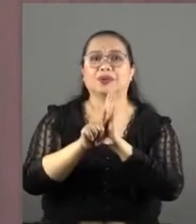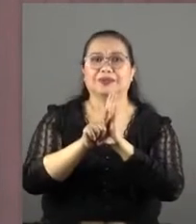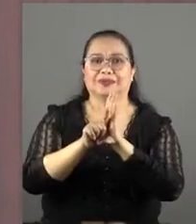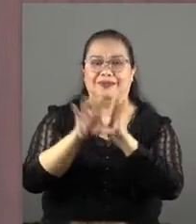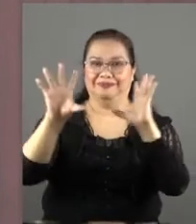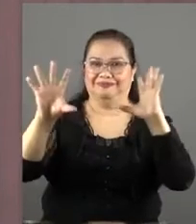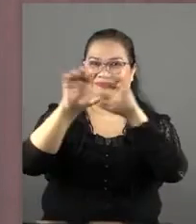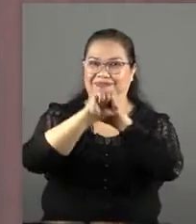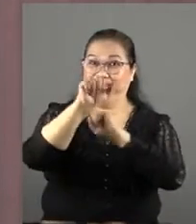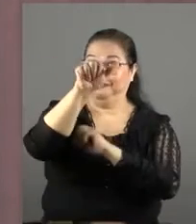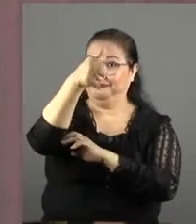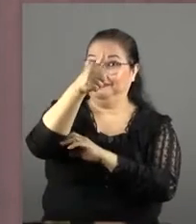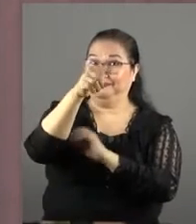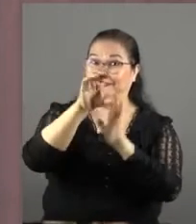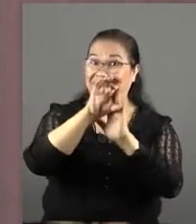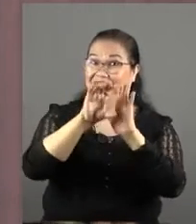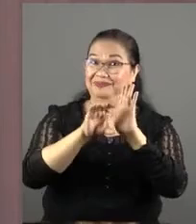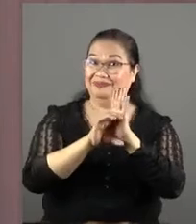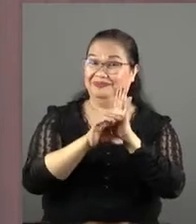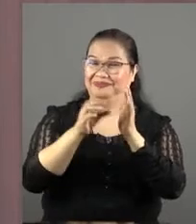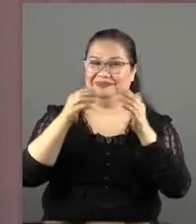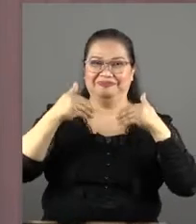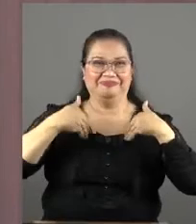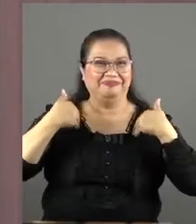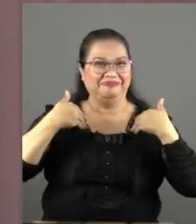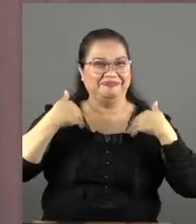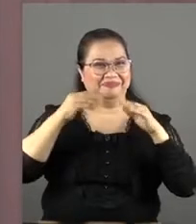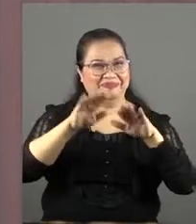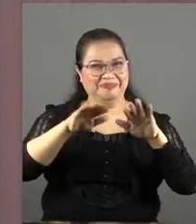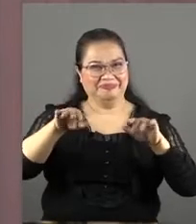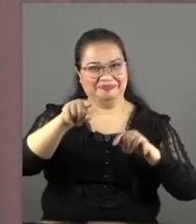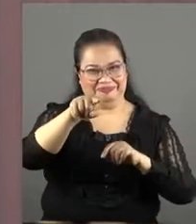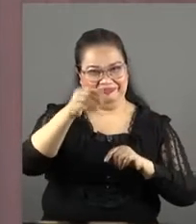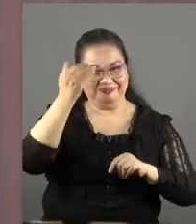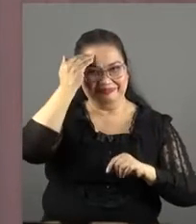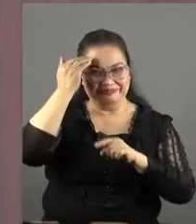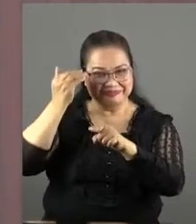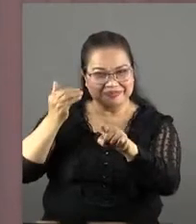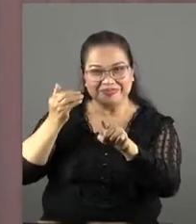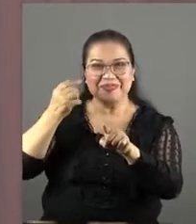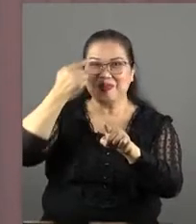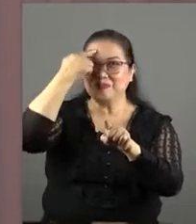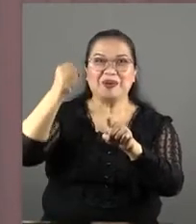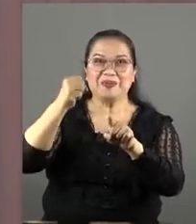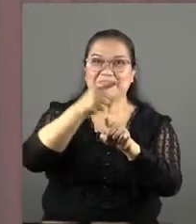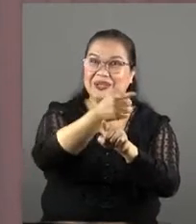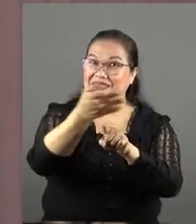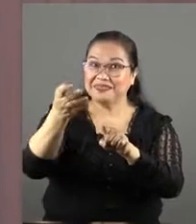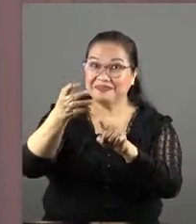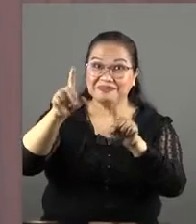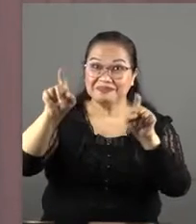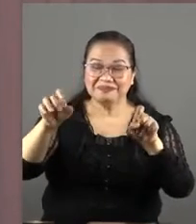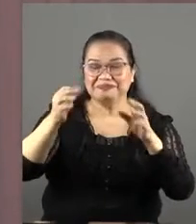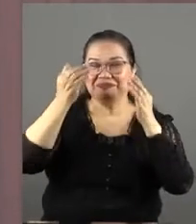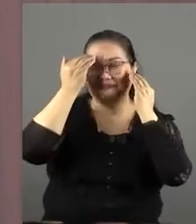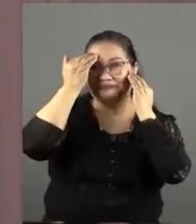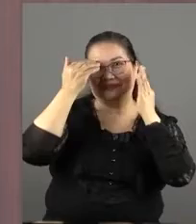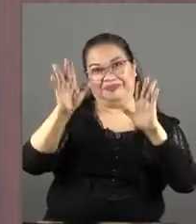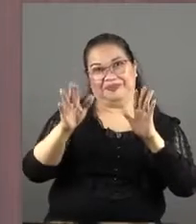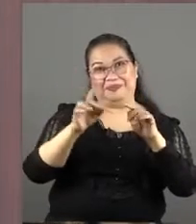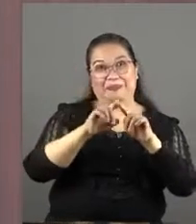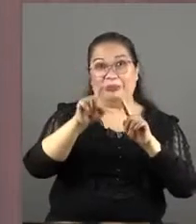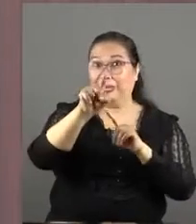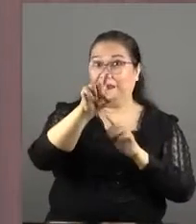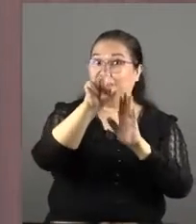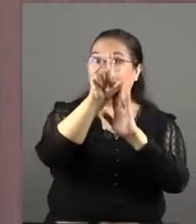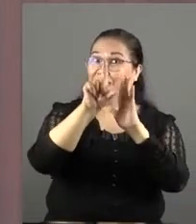Ten Commandments. Now, some of the young kids here probably, you may have memorized a lot of them. I don't know. But